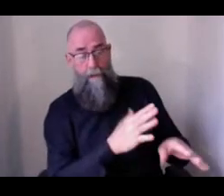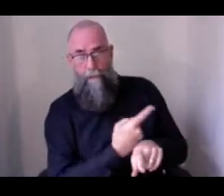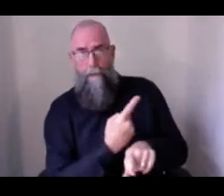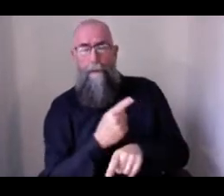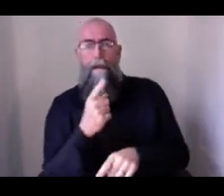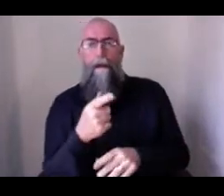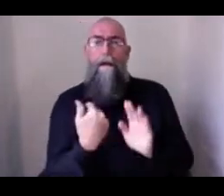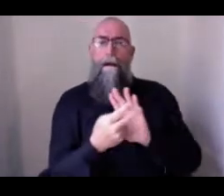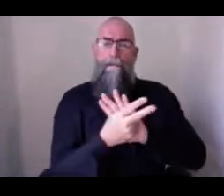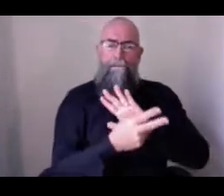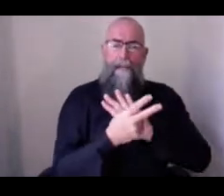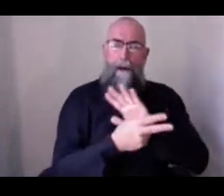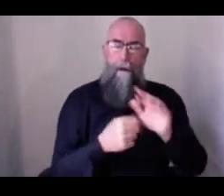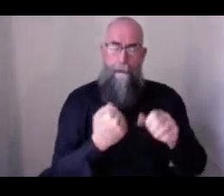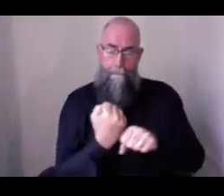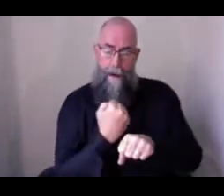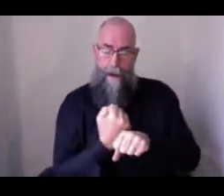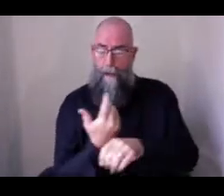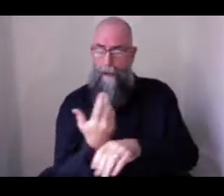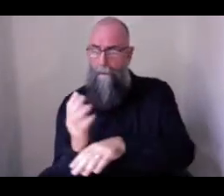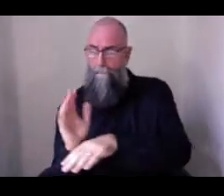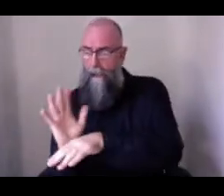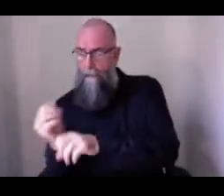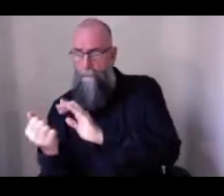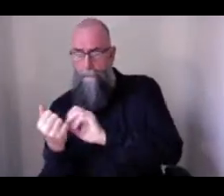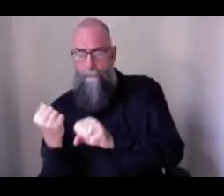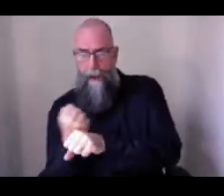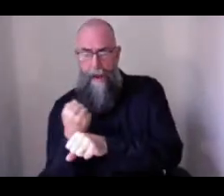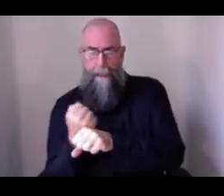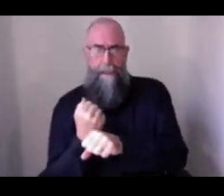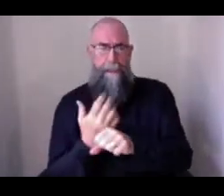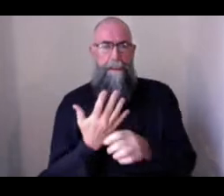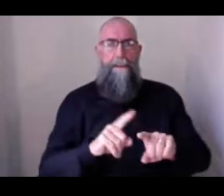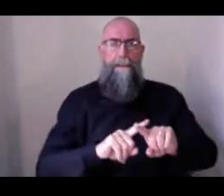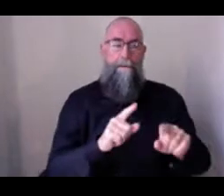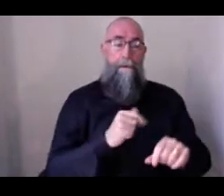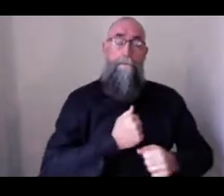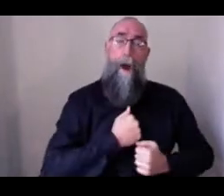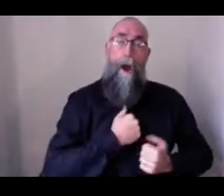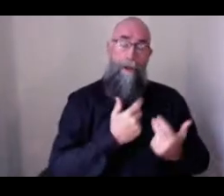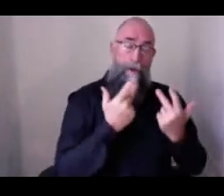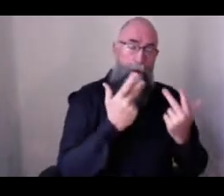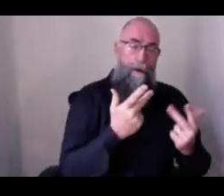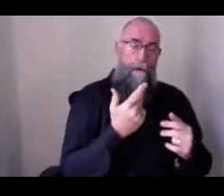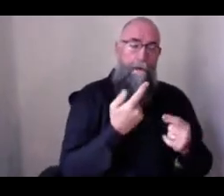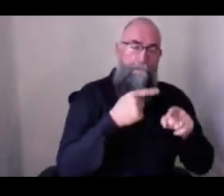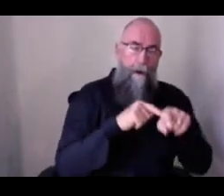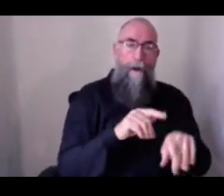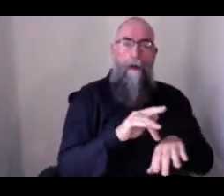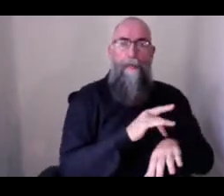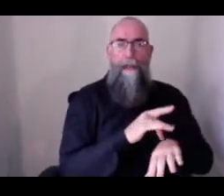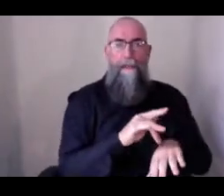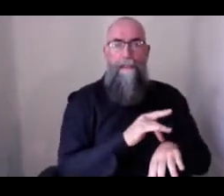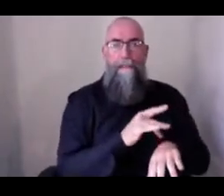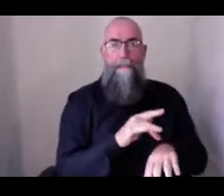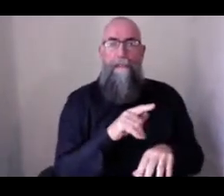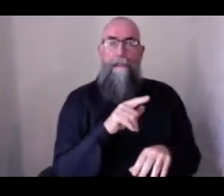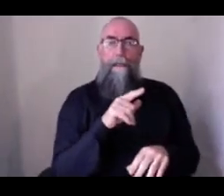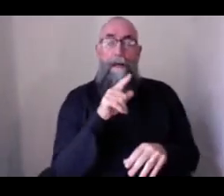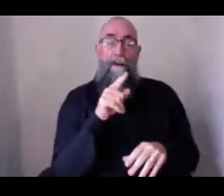what category would this fit in? This show is primarily theatre-based. Well, Jeremy, yeah, I think you probably answered your own question there. I